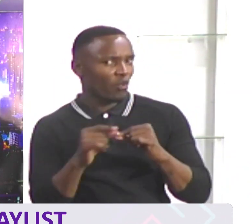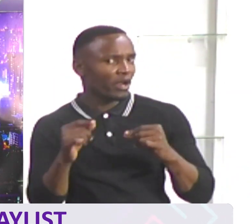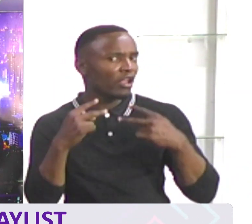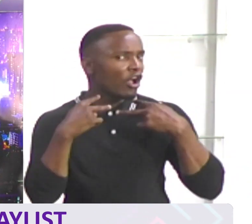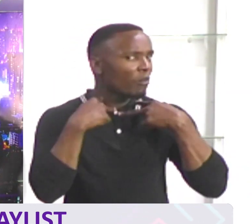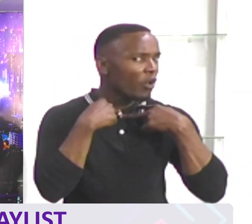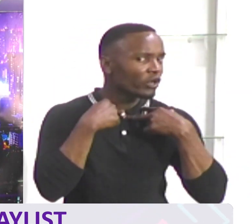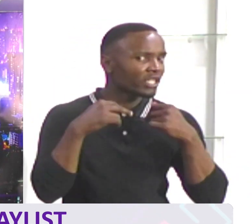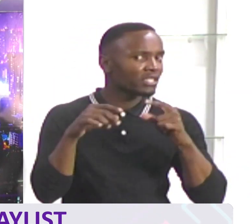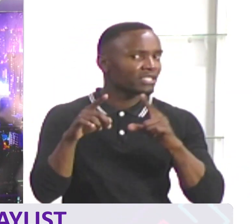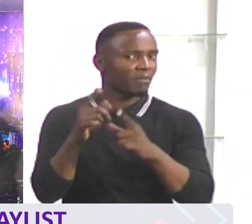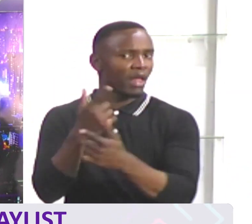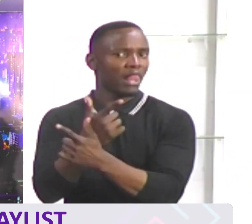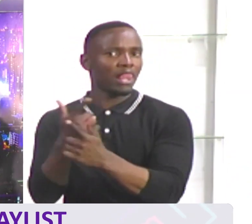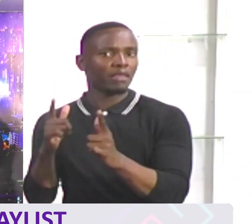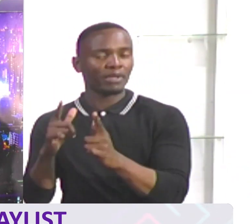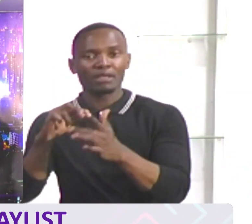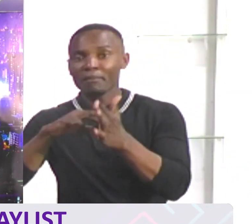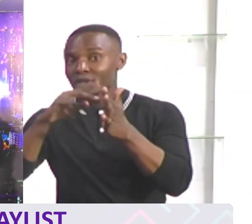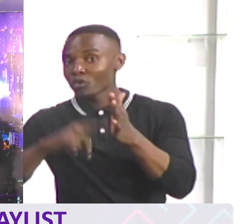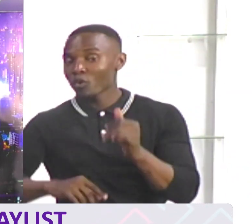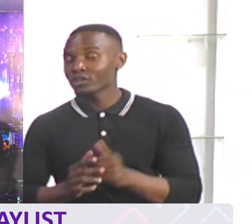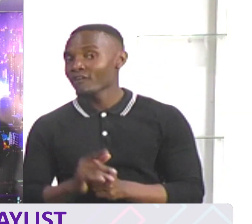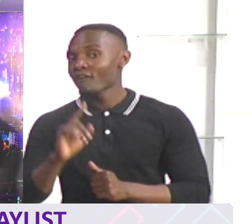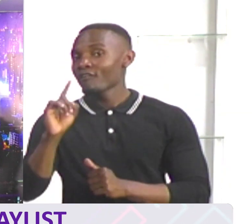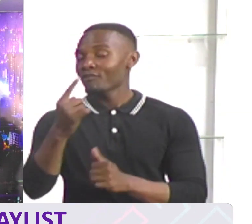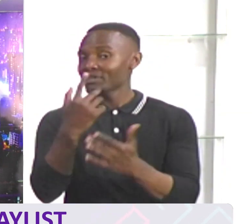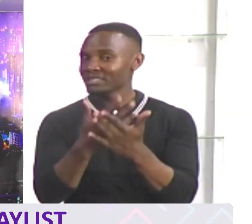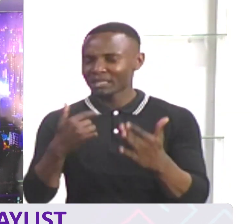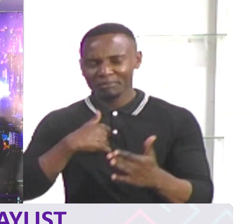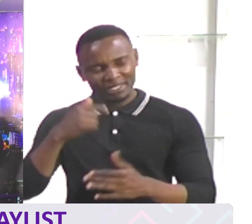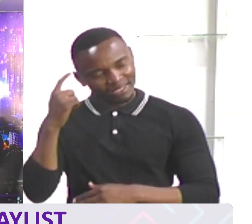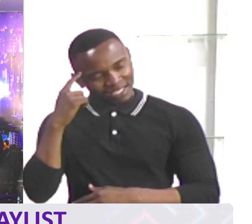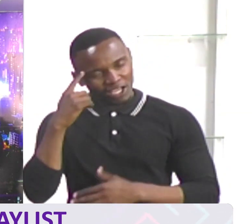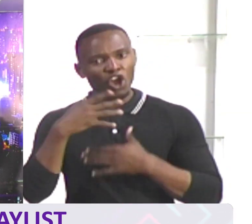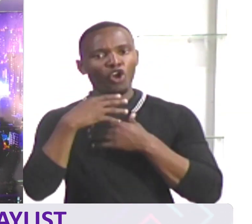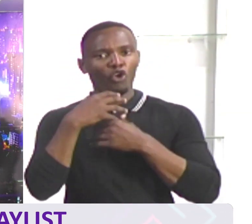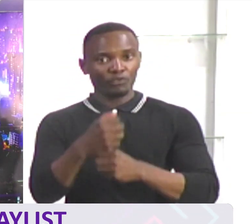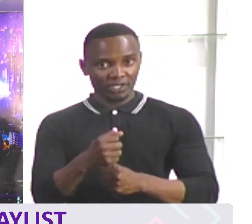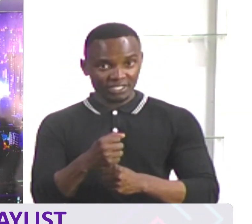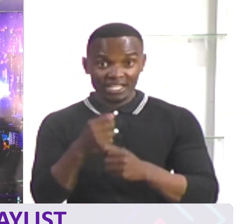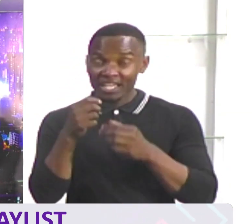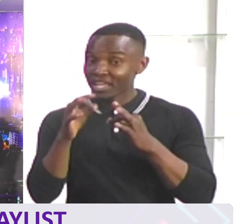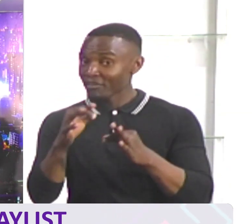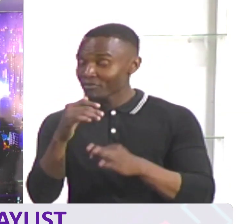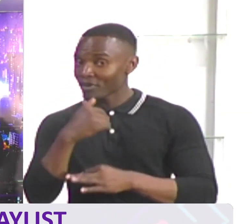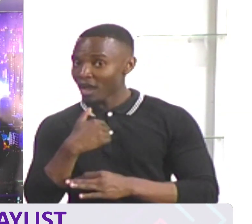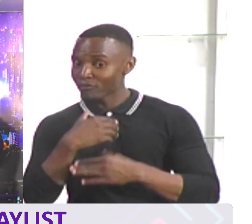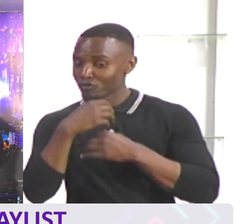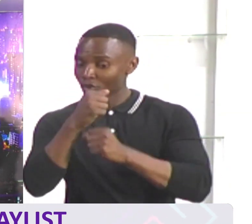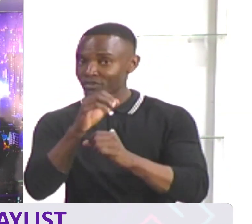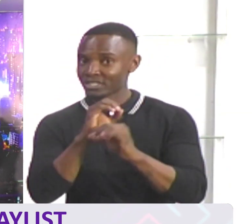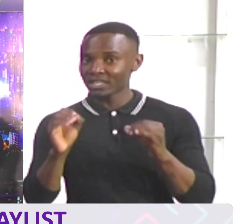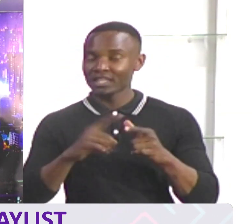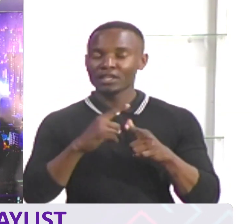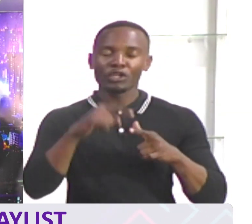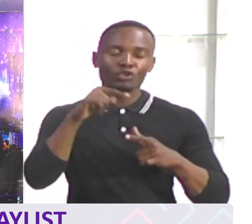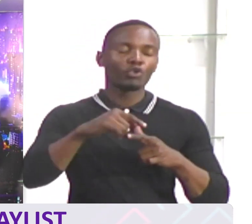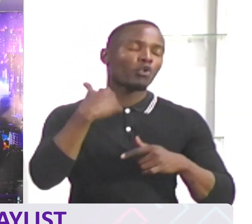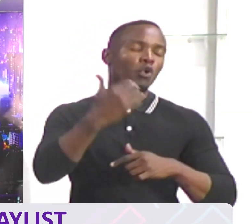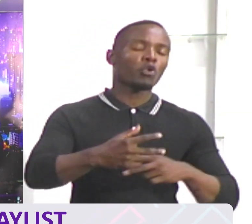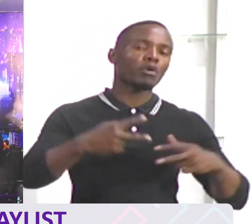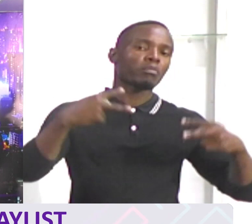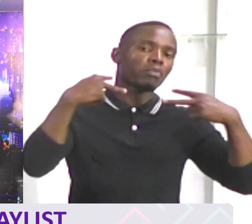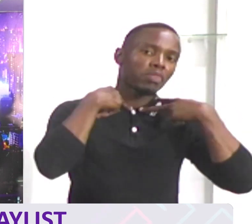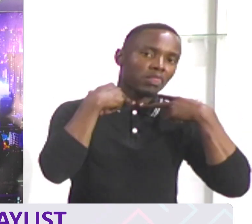kilango automatically ni confidence mtu wangu. Confidence. Sawa. Kama una confidence utabaki in bondage. Na utabaki. Ukipata confidence utavuka border tuingie